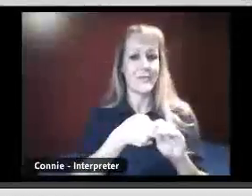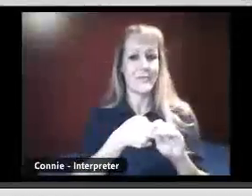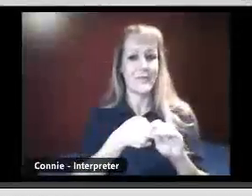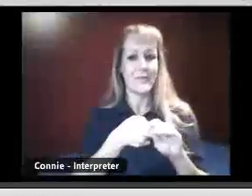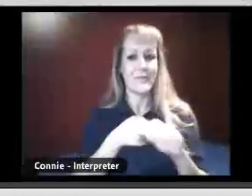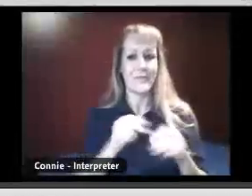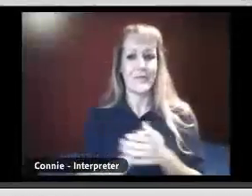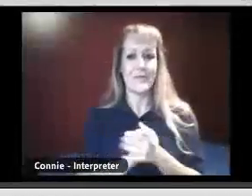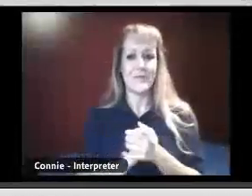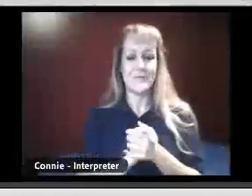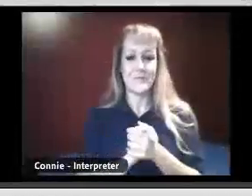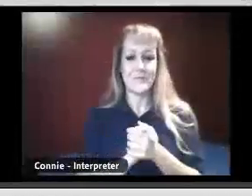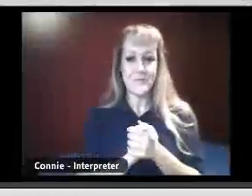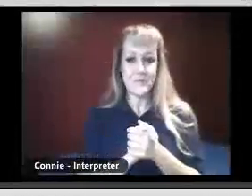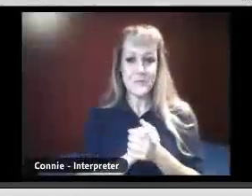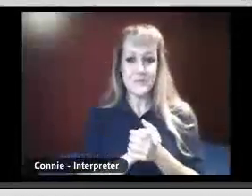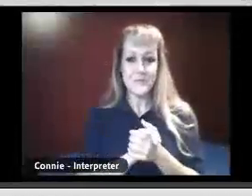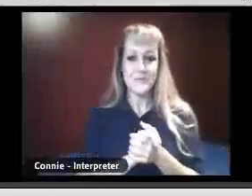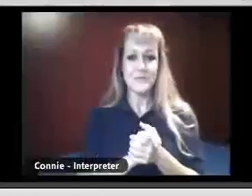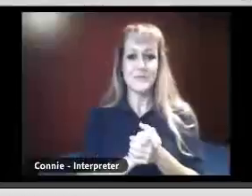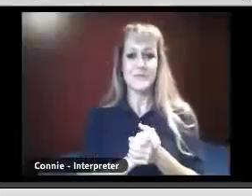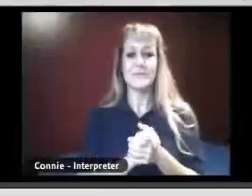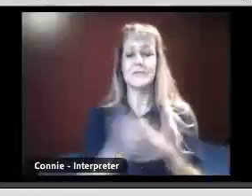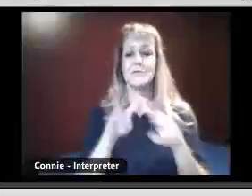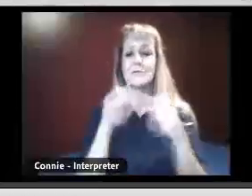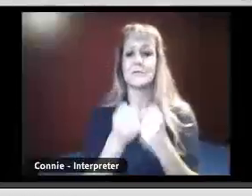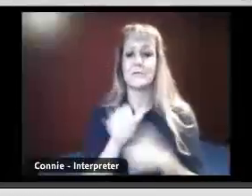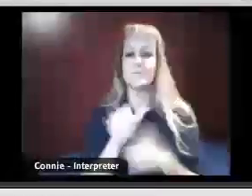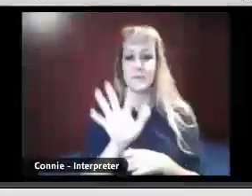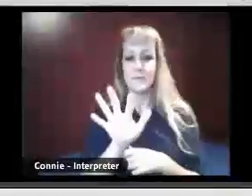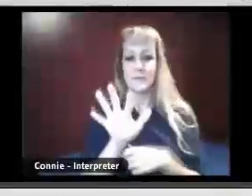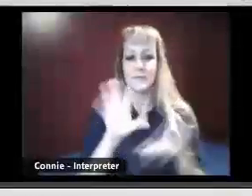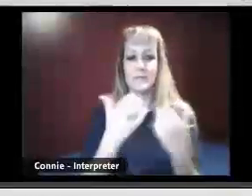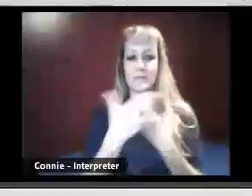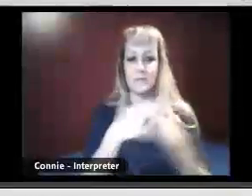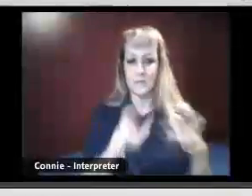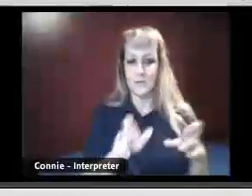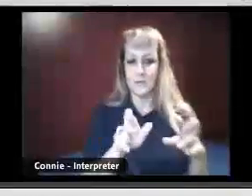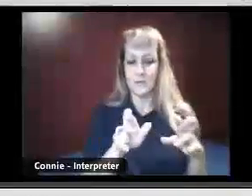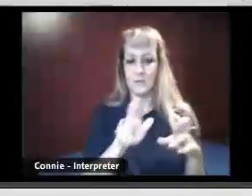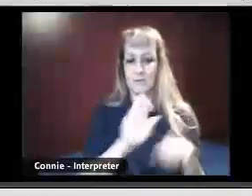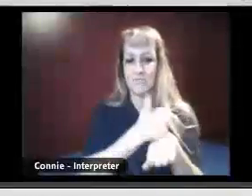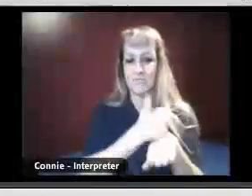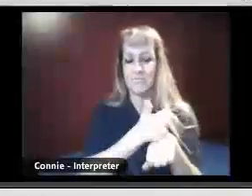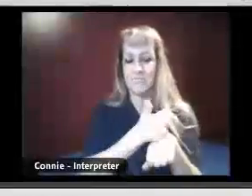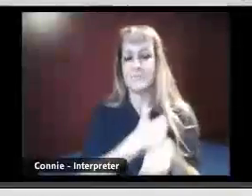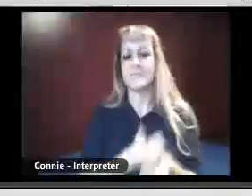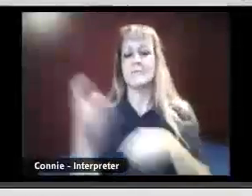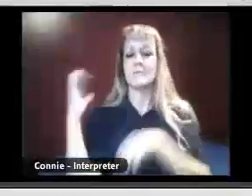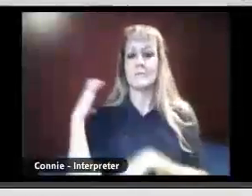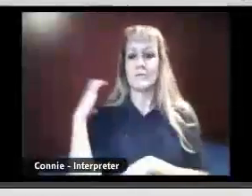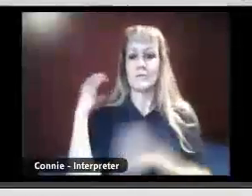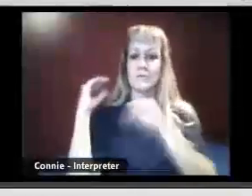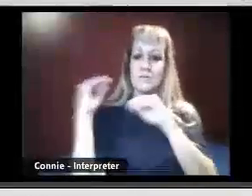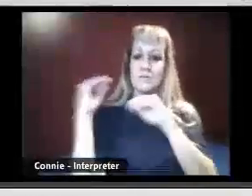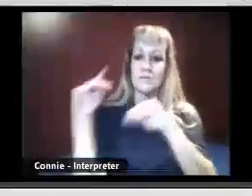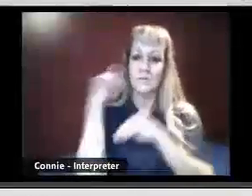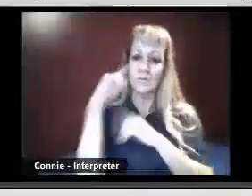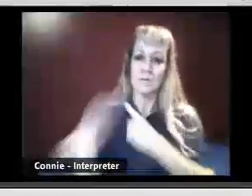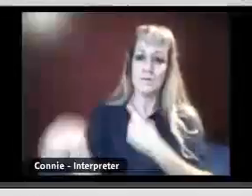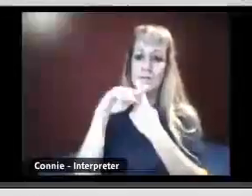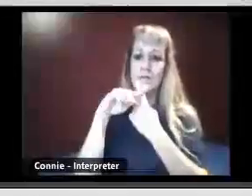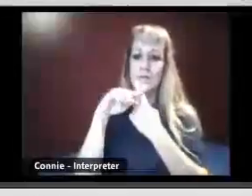you, on session 5, which is a classroom setting on coaching for positive outcomes. And what